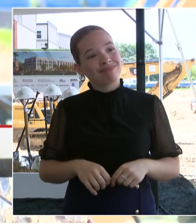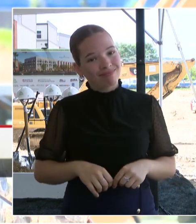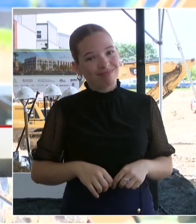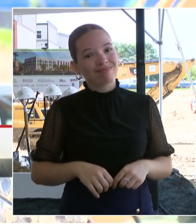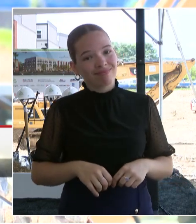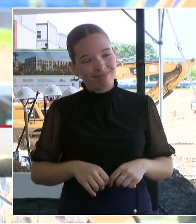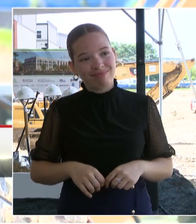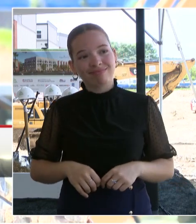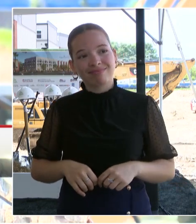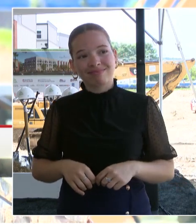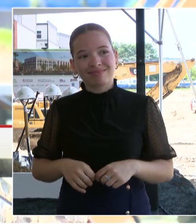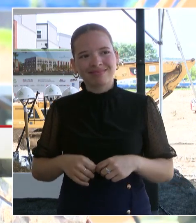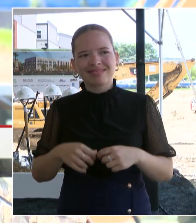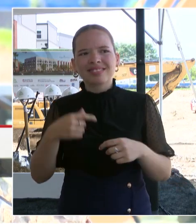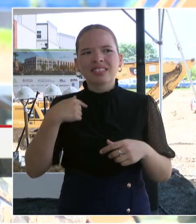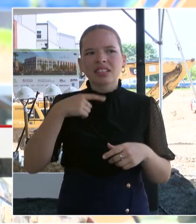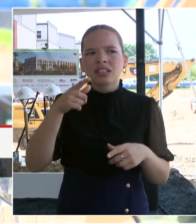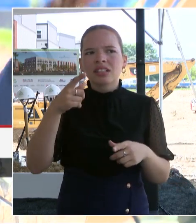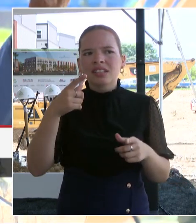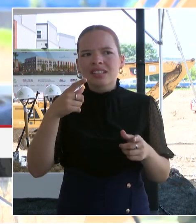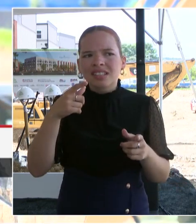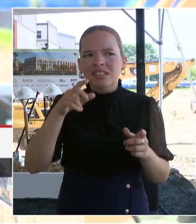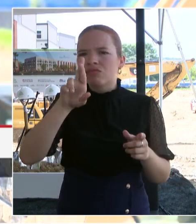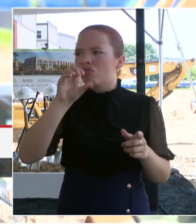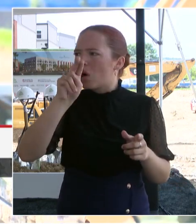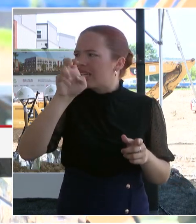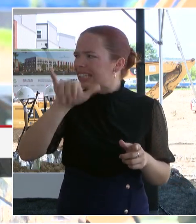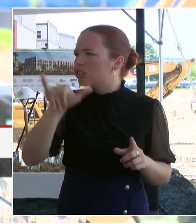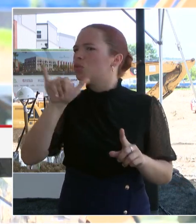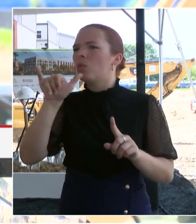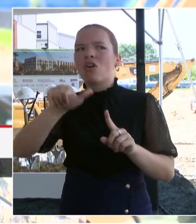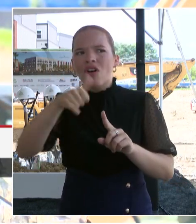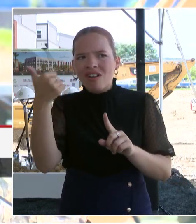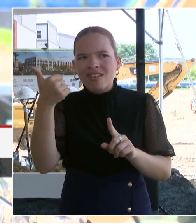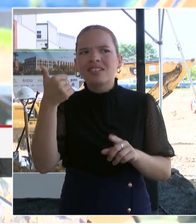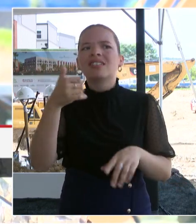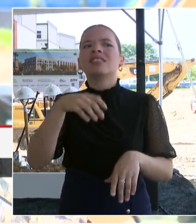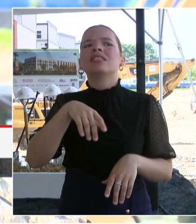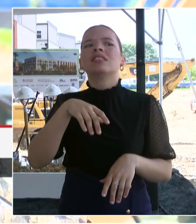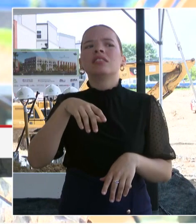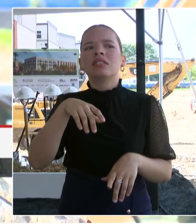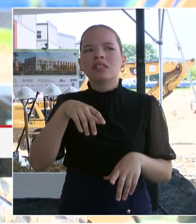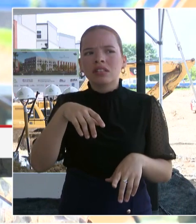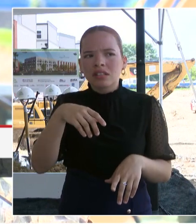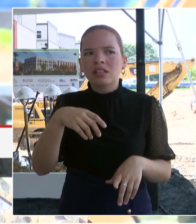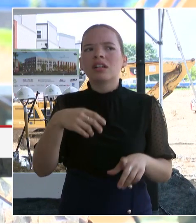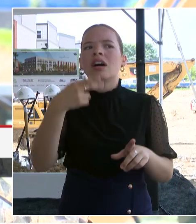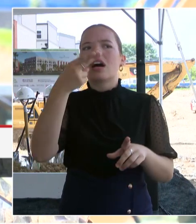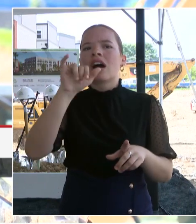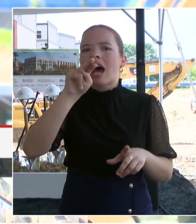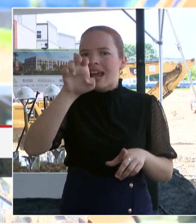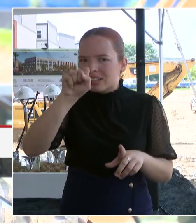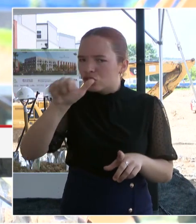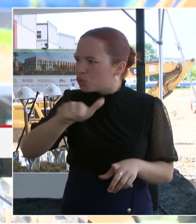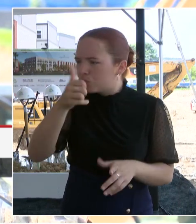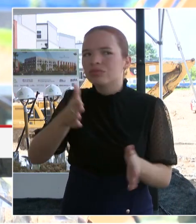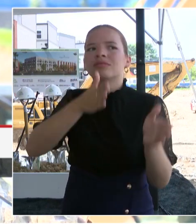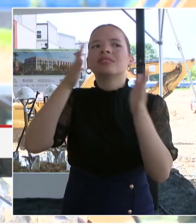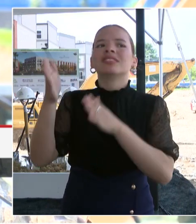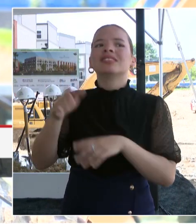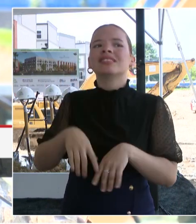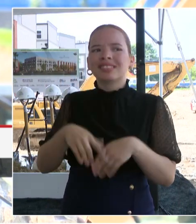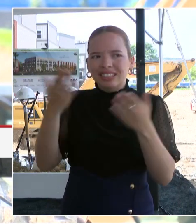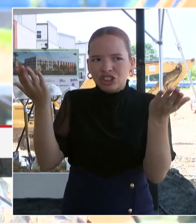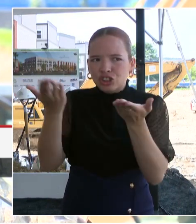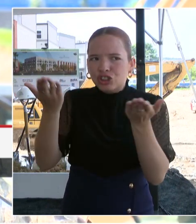see Rodney is here, Sharon Hines. I mean, LRCA is amazing, an